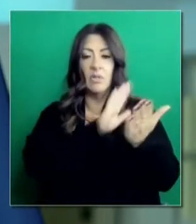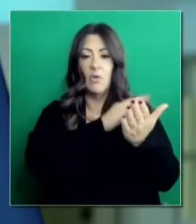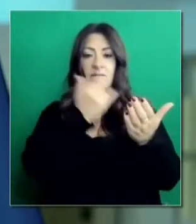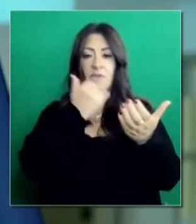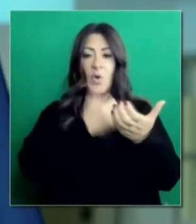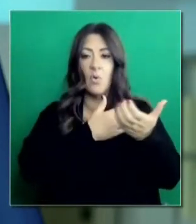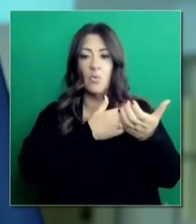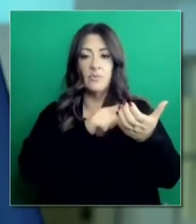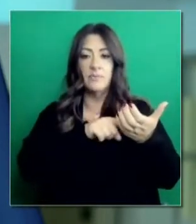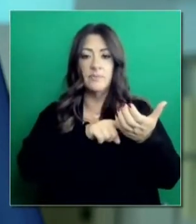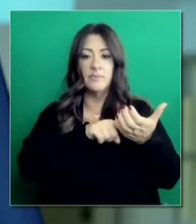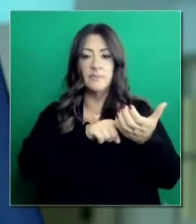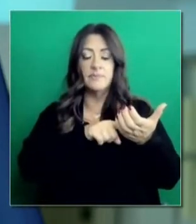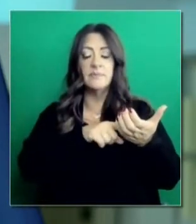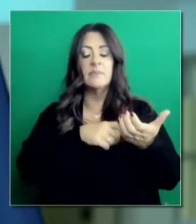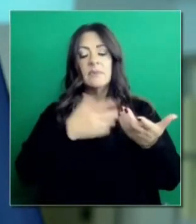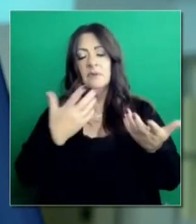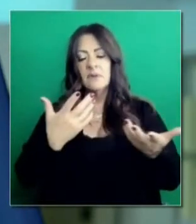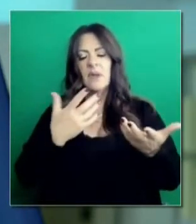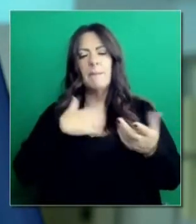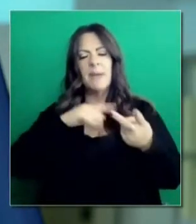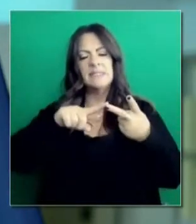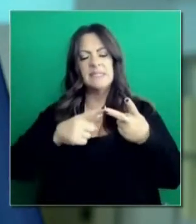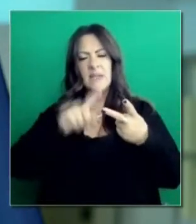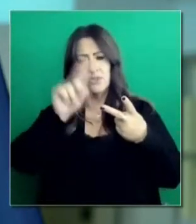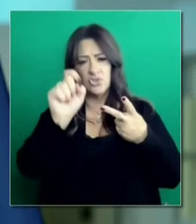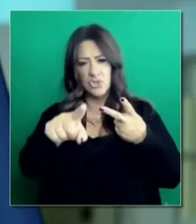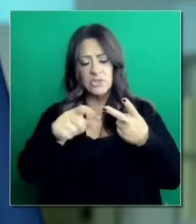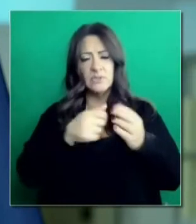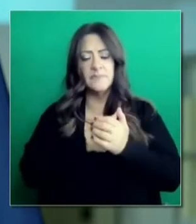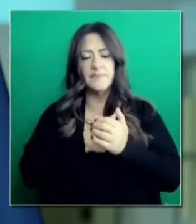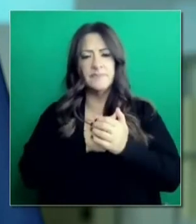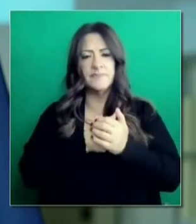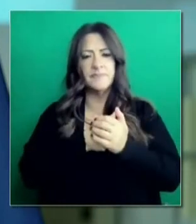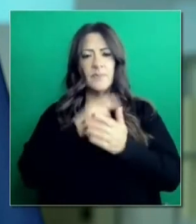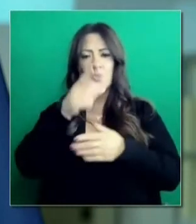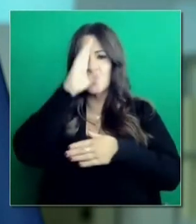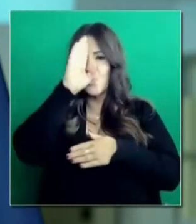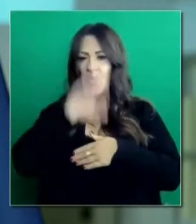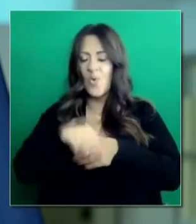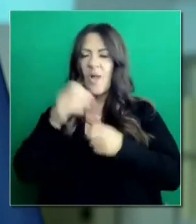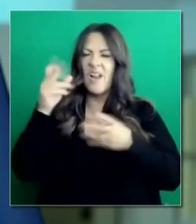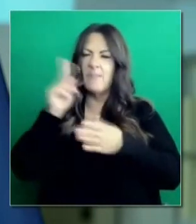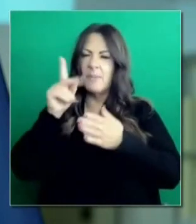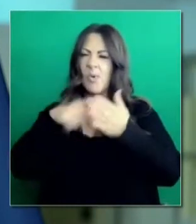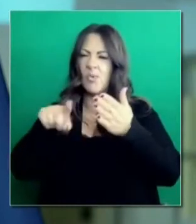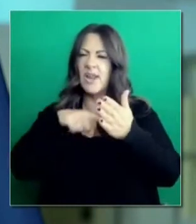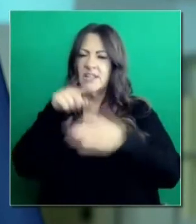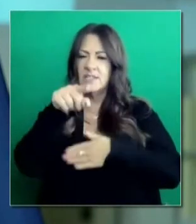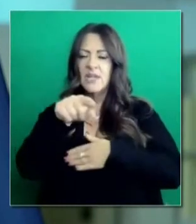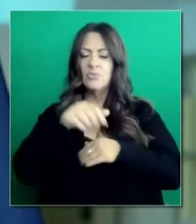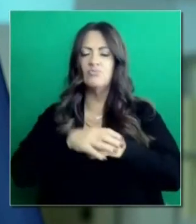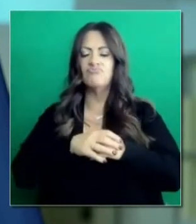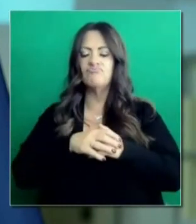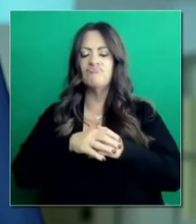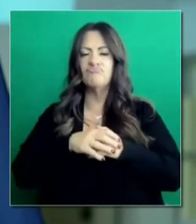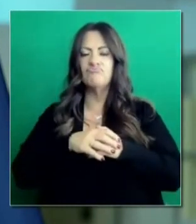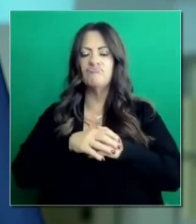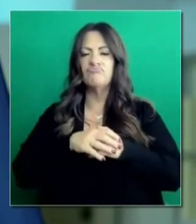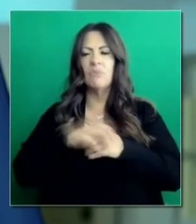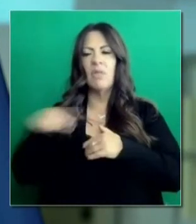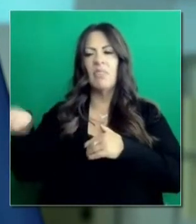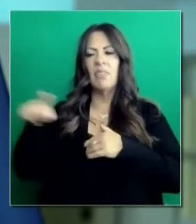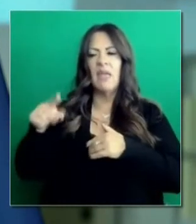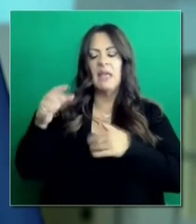question just about to give you a chance to respond to critics, because you know the critics are saying this online, that this decision today